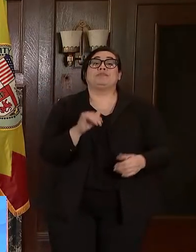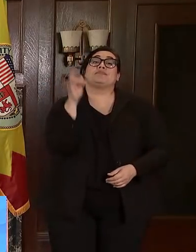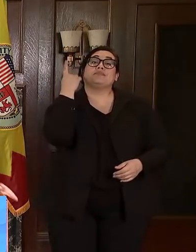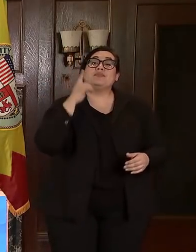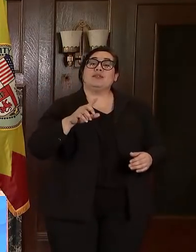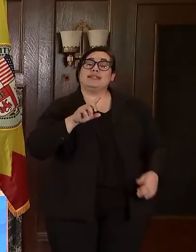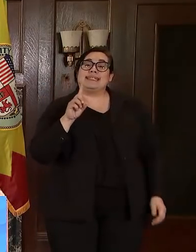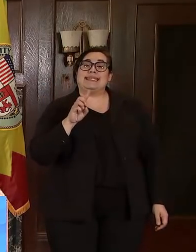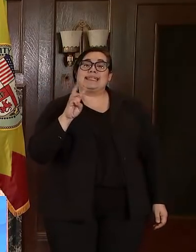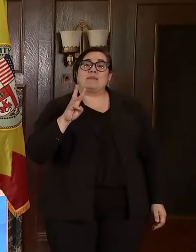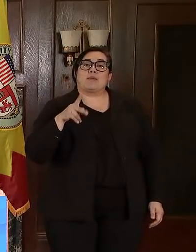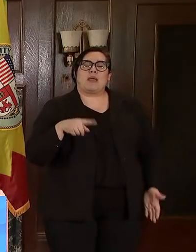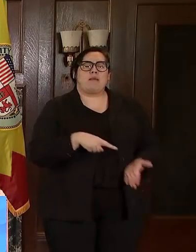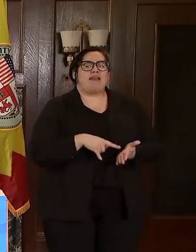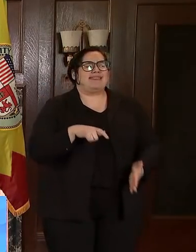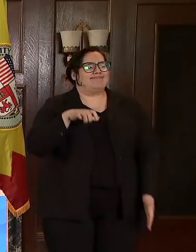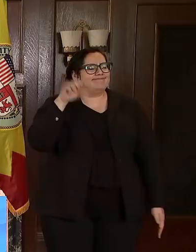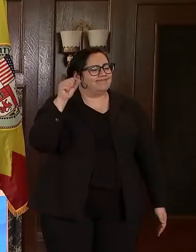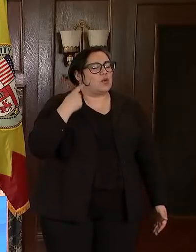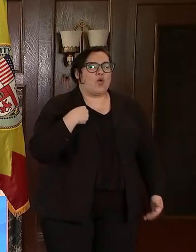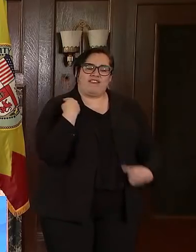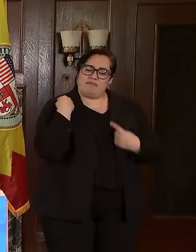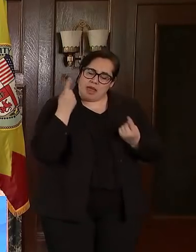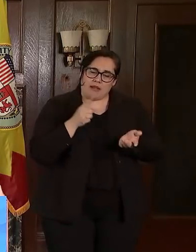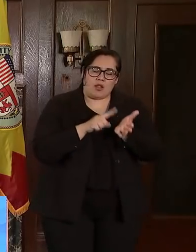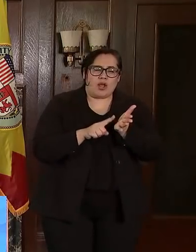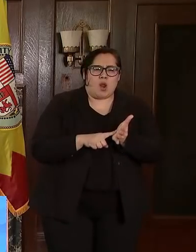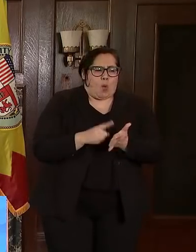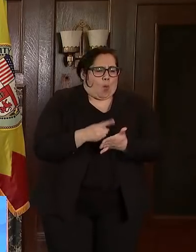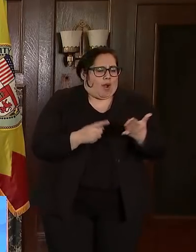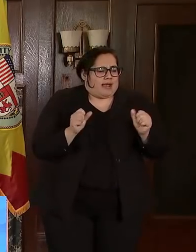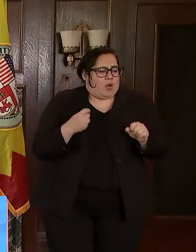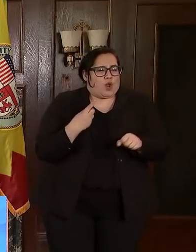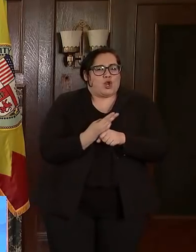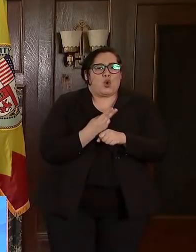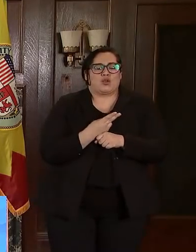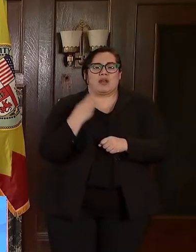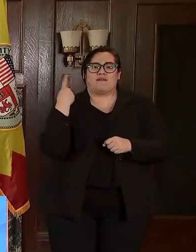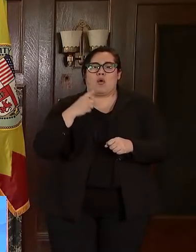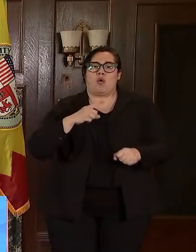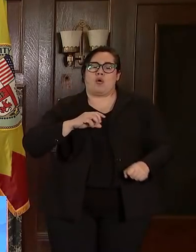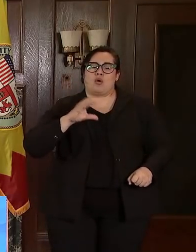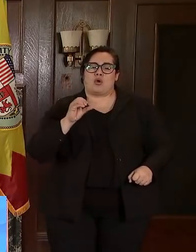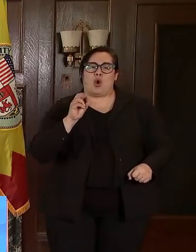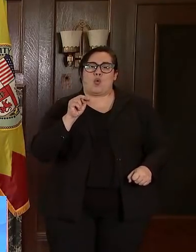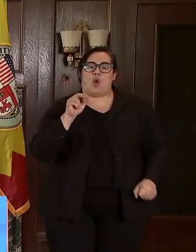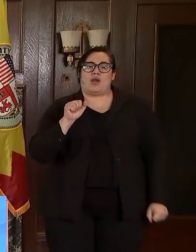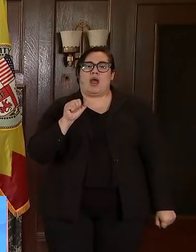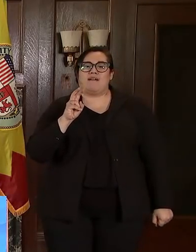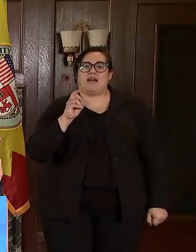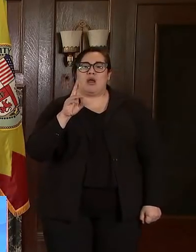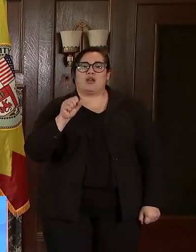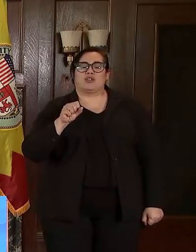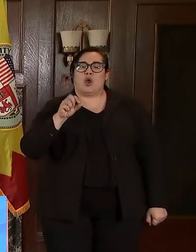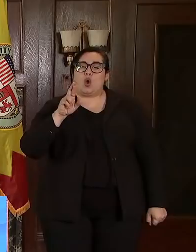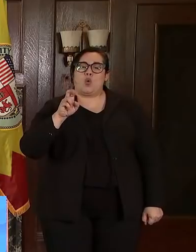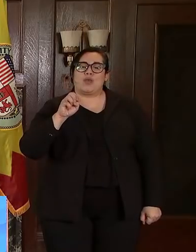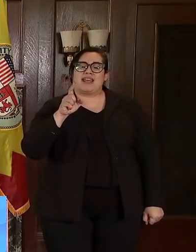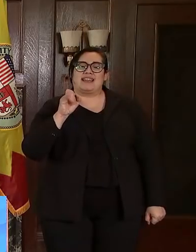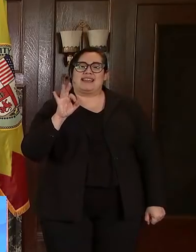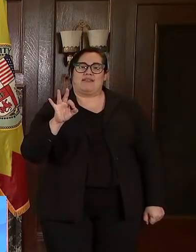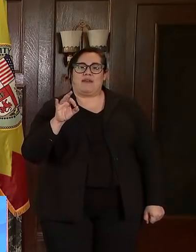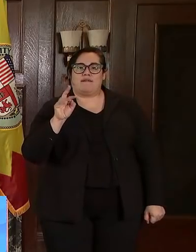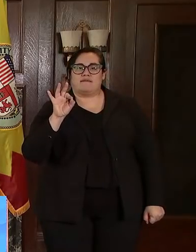of the DWP bills, absolutely. We've been looking at what we can use our coronavirus relief funds for. First, we have to pay back the costs